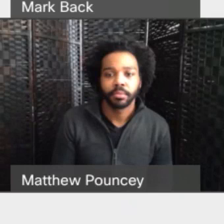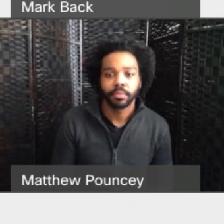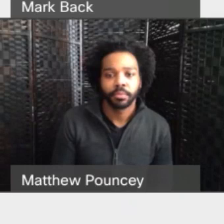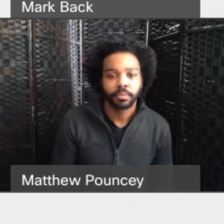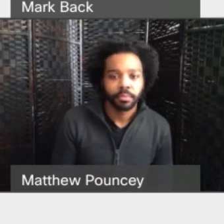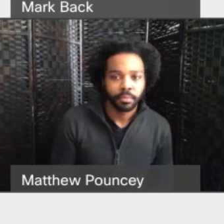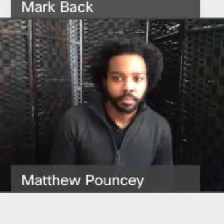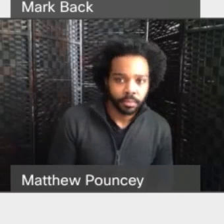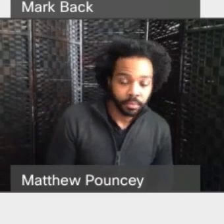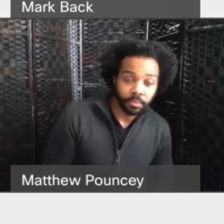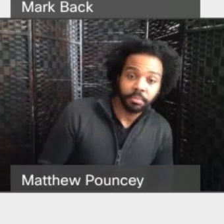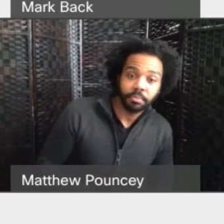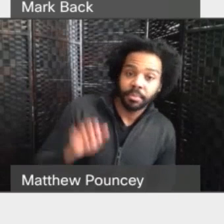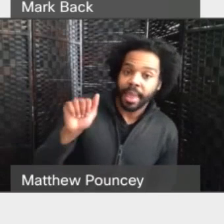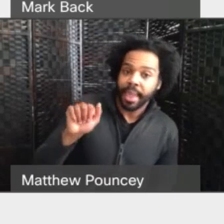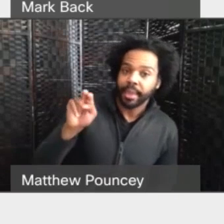So,